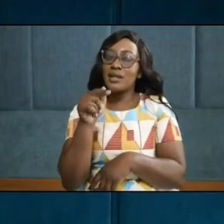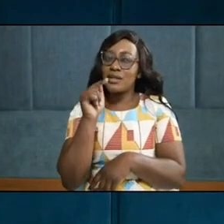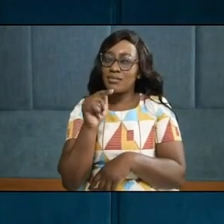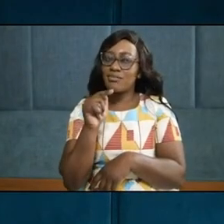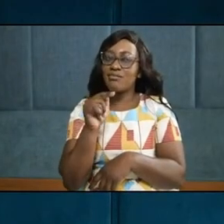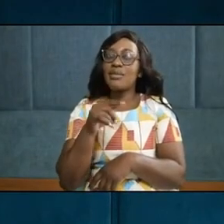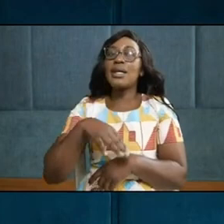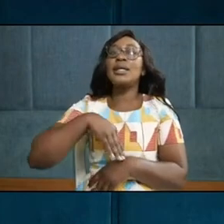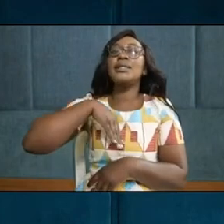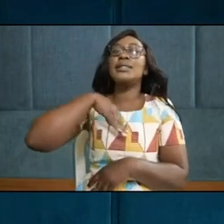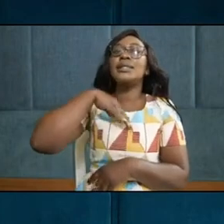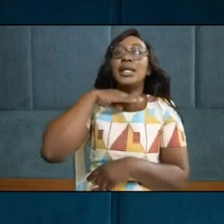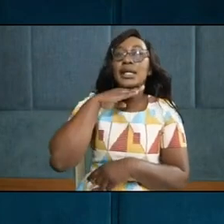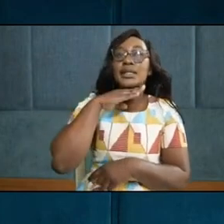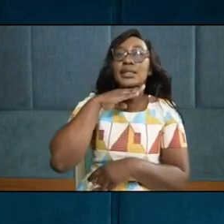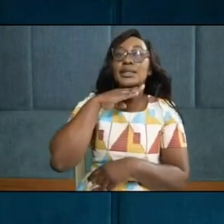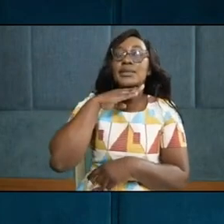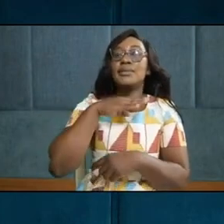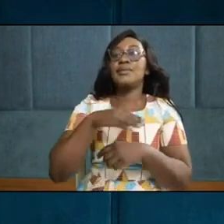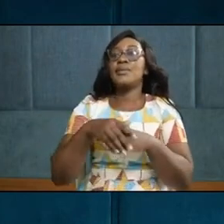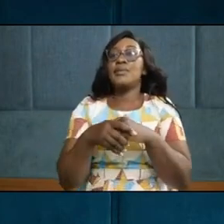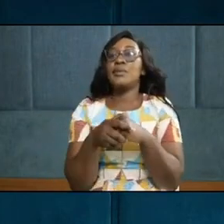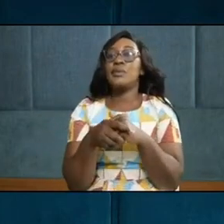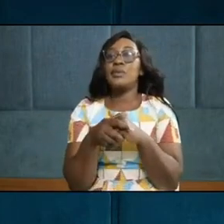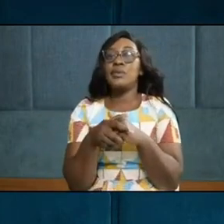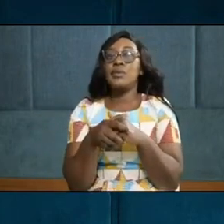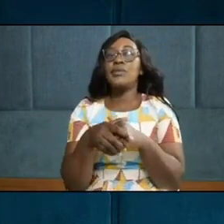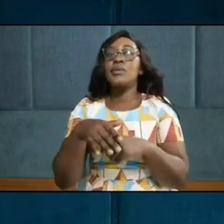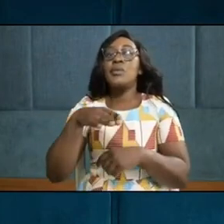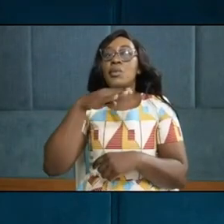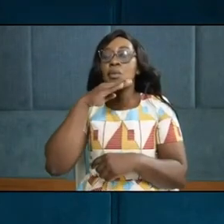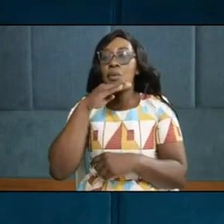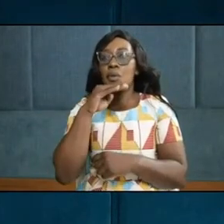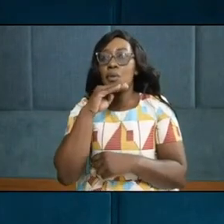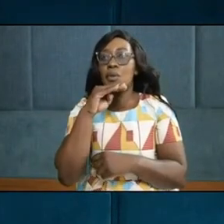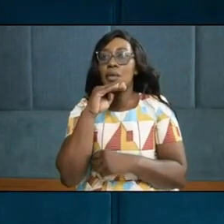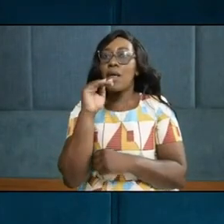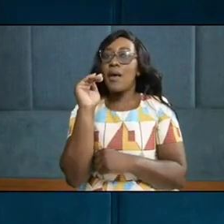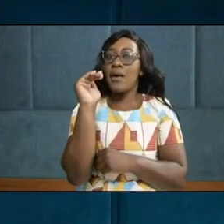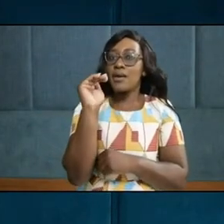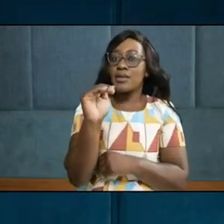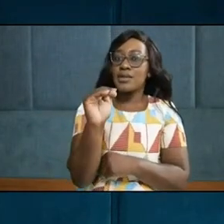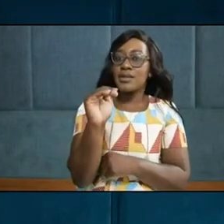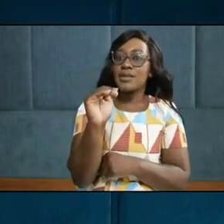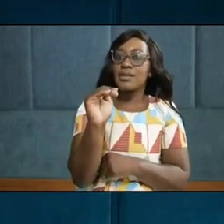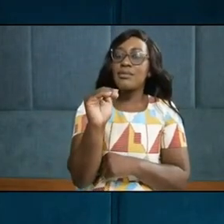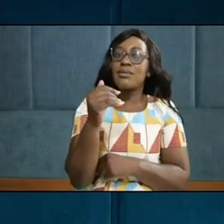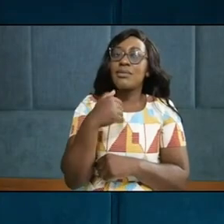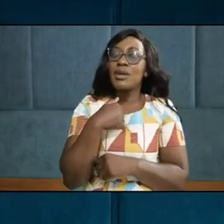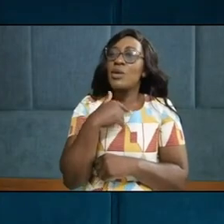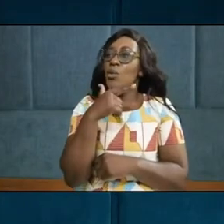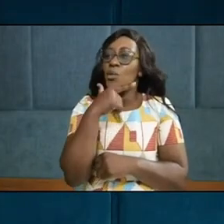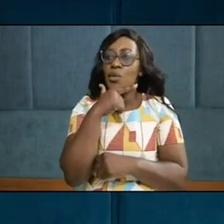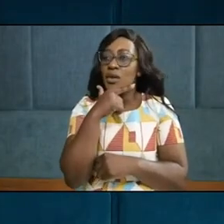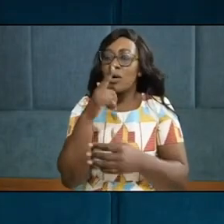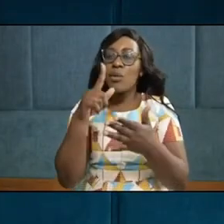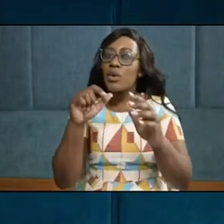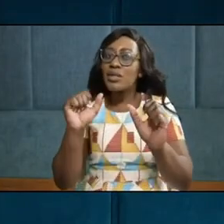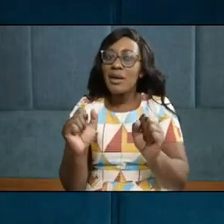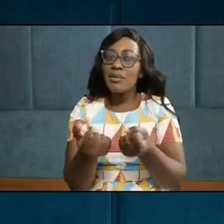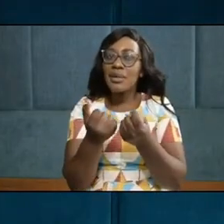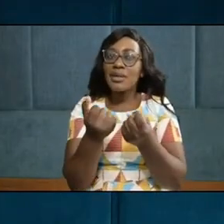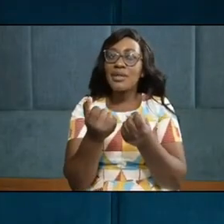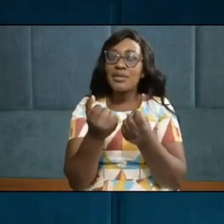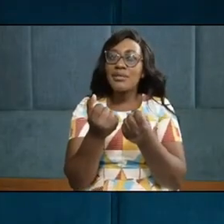sitting and died. Mm-hmm. So Paul rushed down to where Eutychus was. I wonder what happened. Did Paul cry?